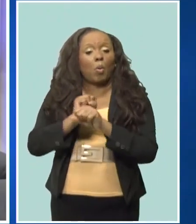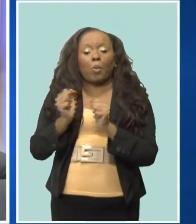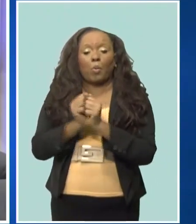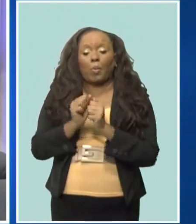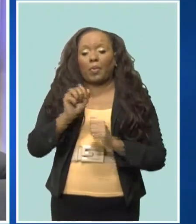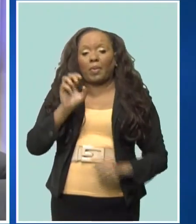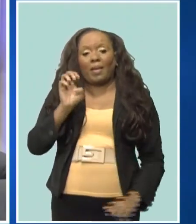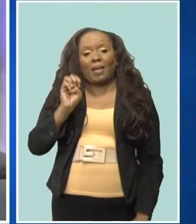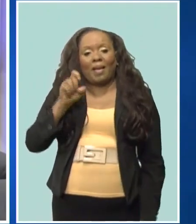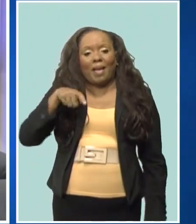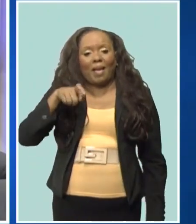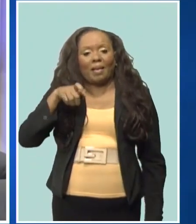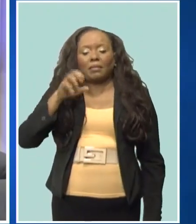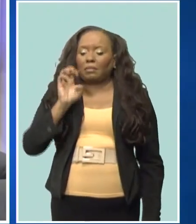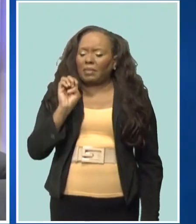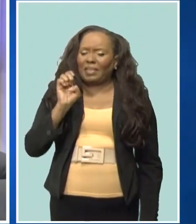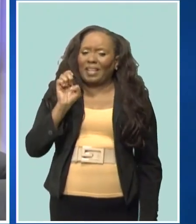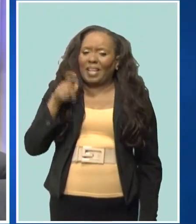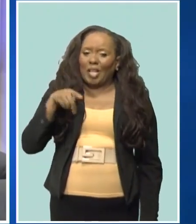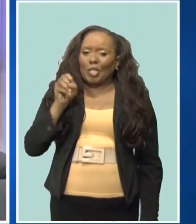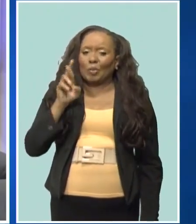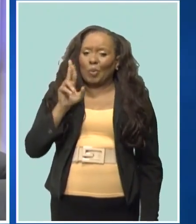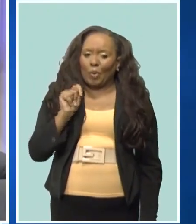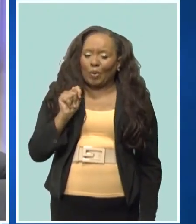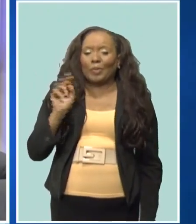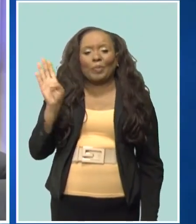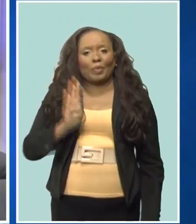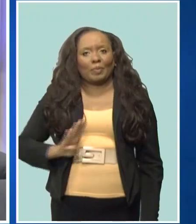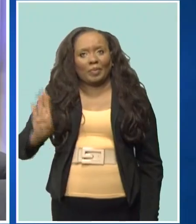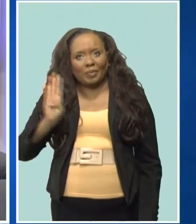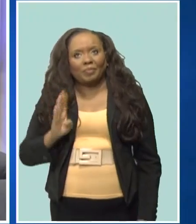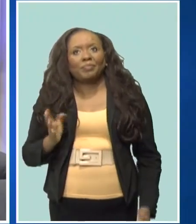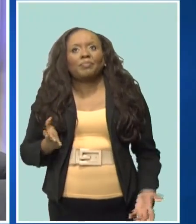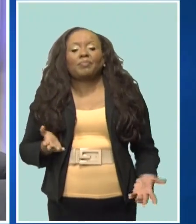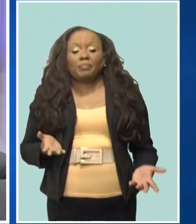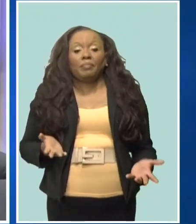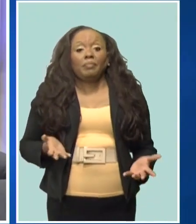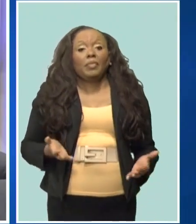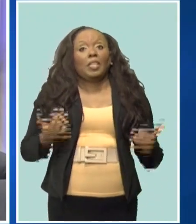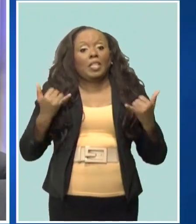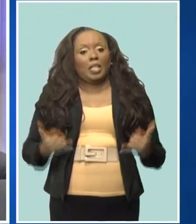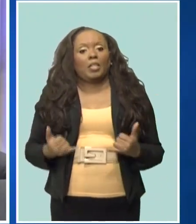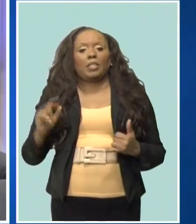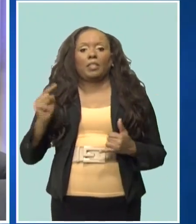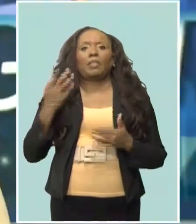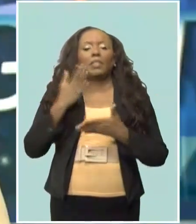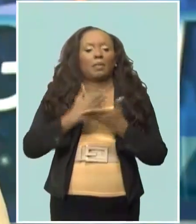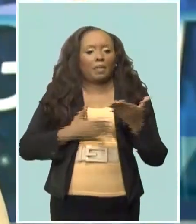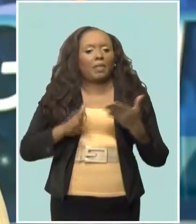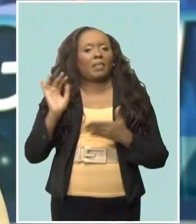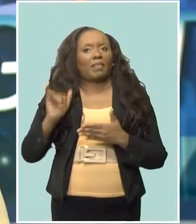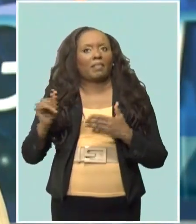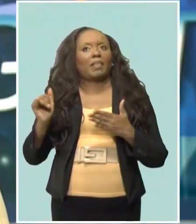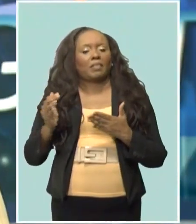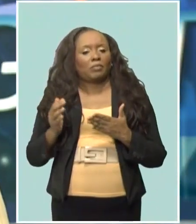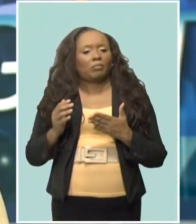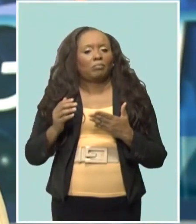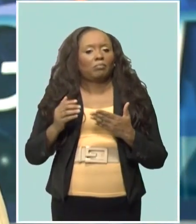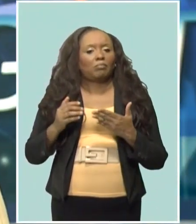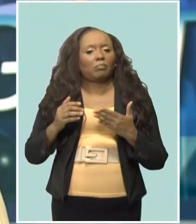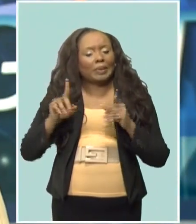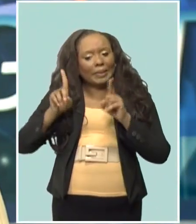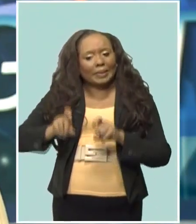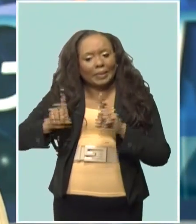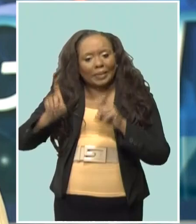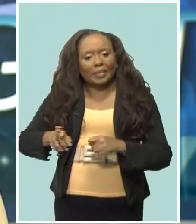give us the logistics support. So currently we are in the first phase. The South Coast